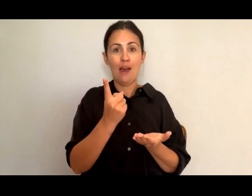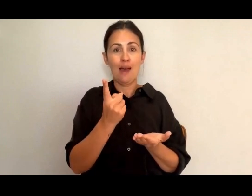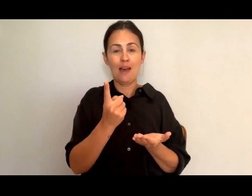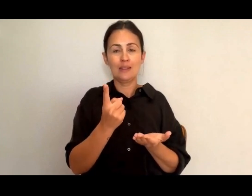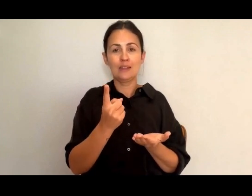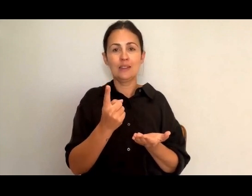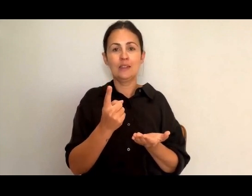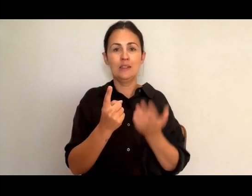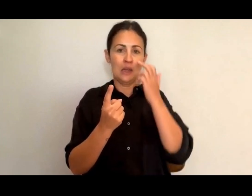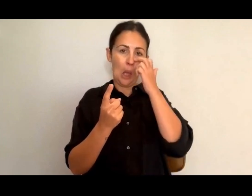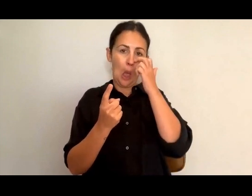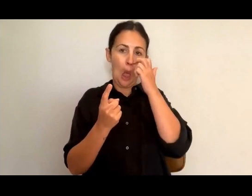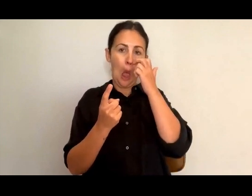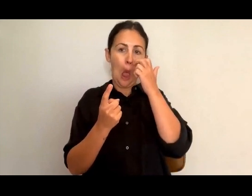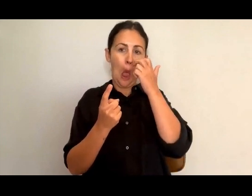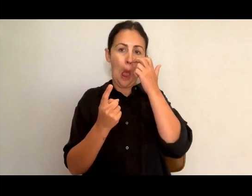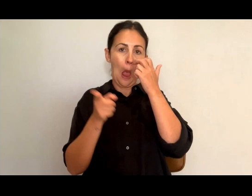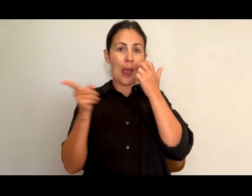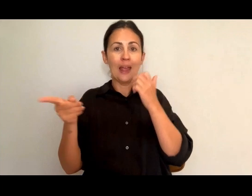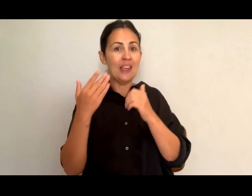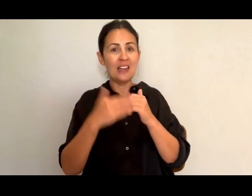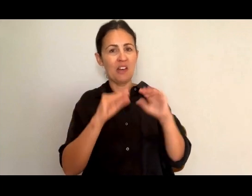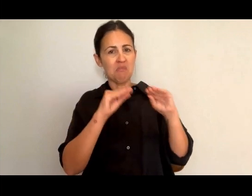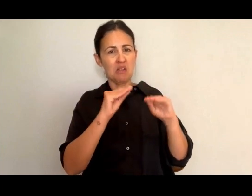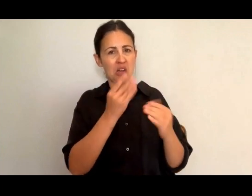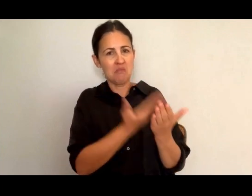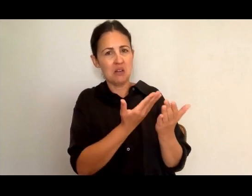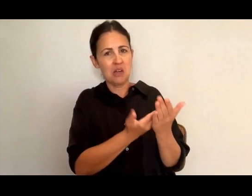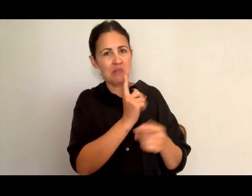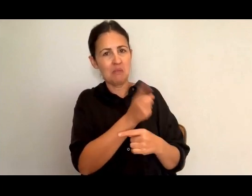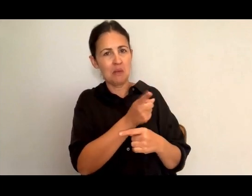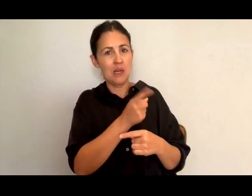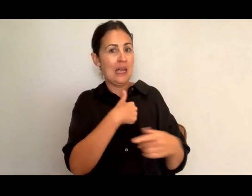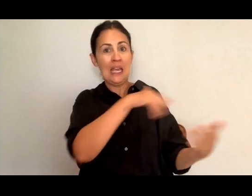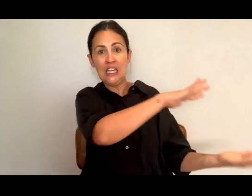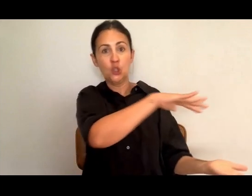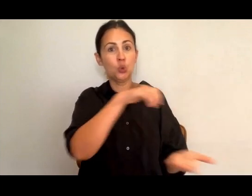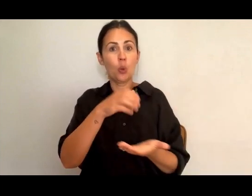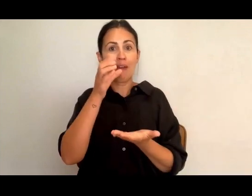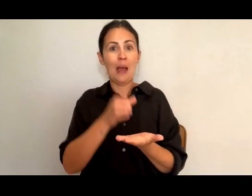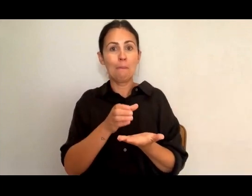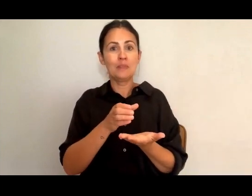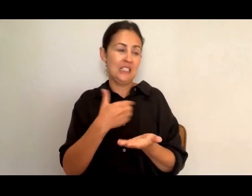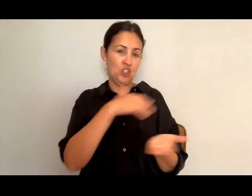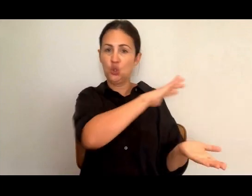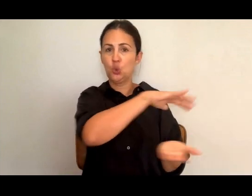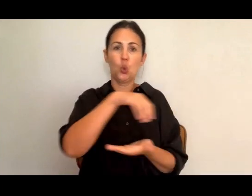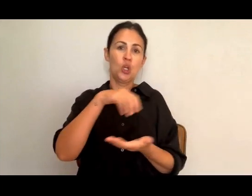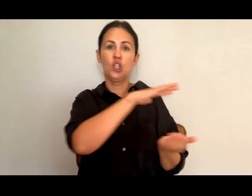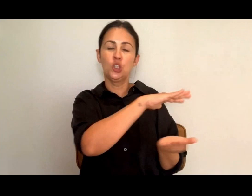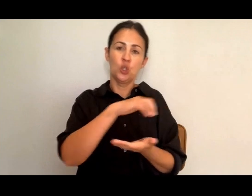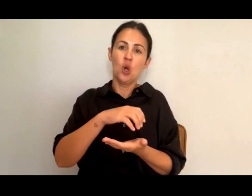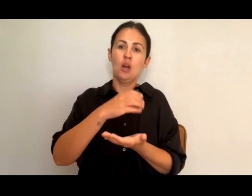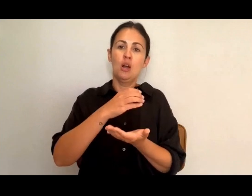where he lectured the other people that he worked with, he made this artwork from those discarded cups for Waste to Art and told that story to the people in